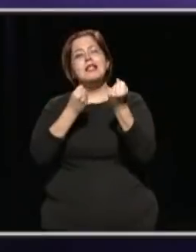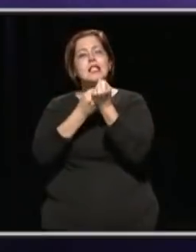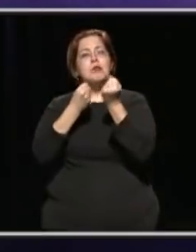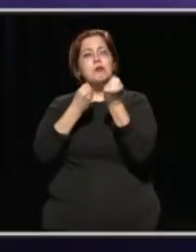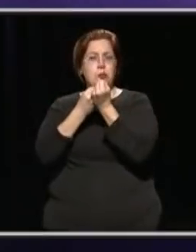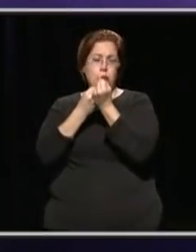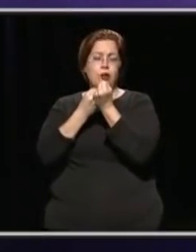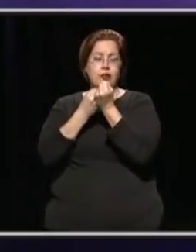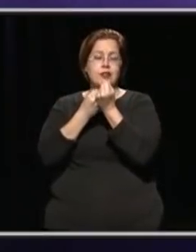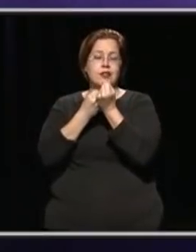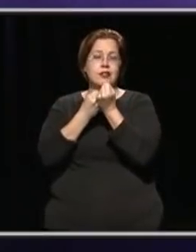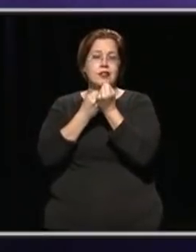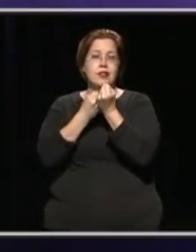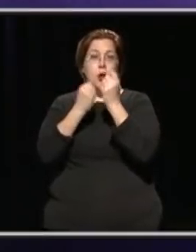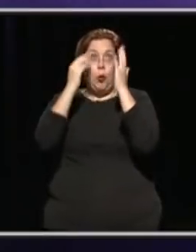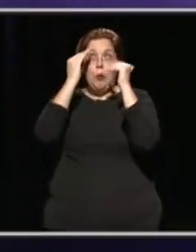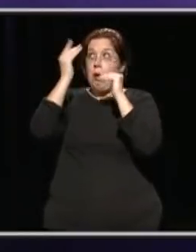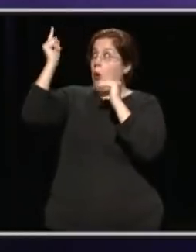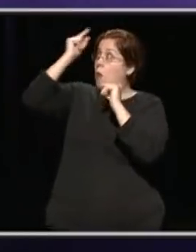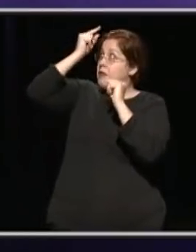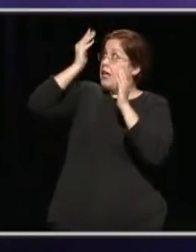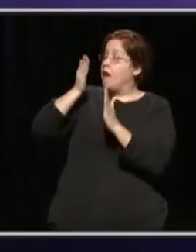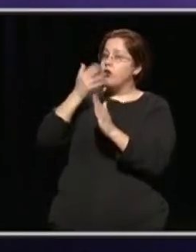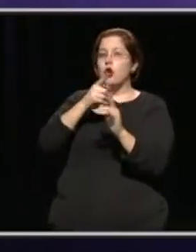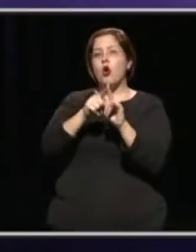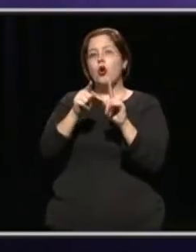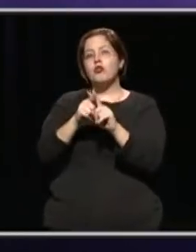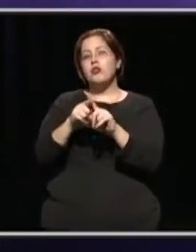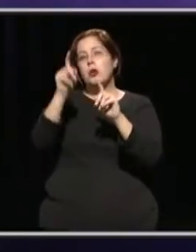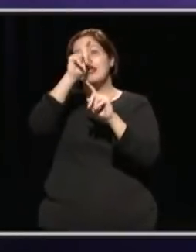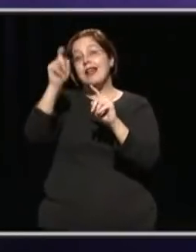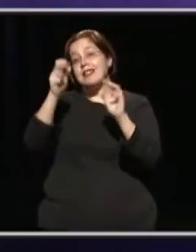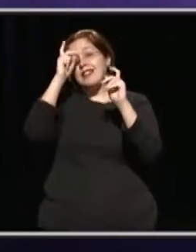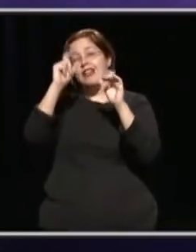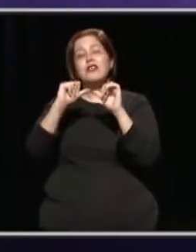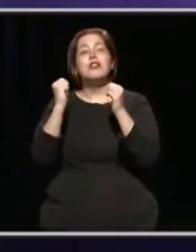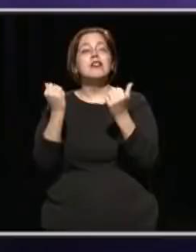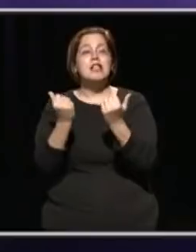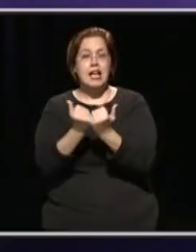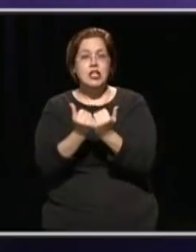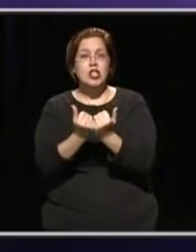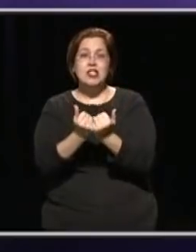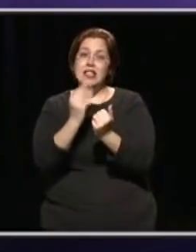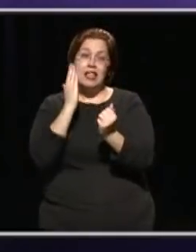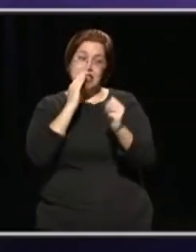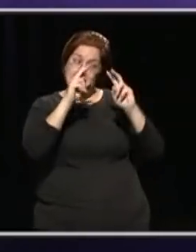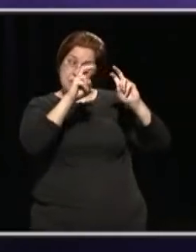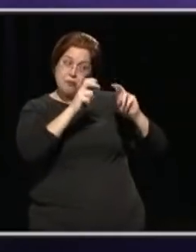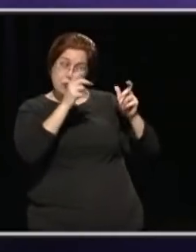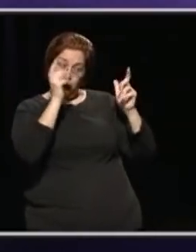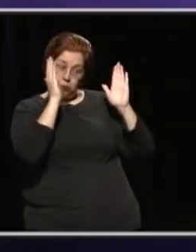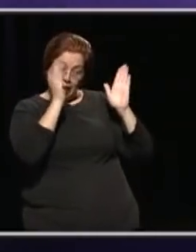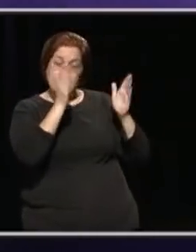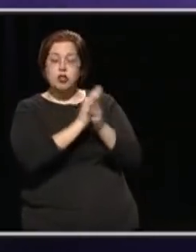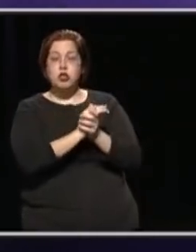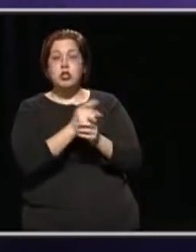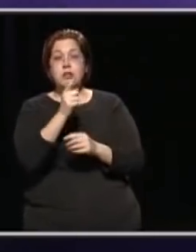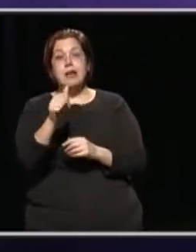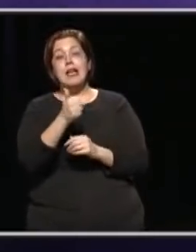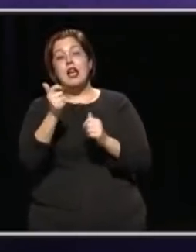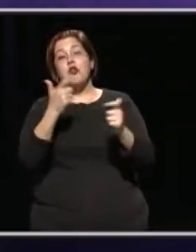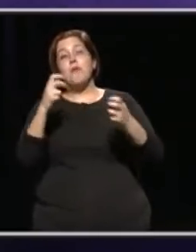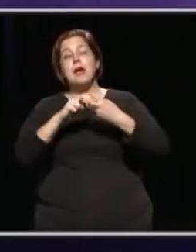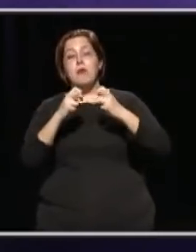hope that the governor and the Texas Education Agency is going to be paying attention to this, because this could be another big problem